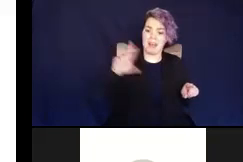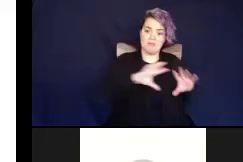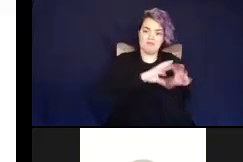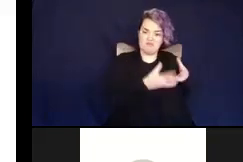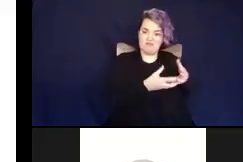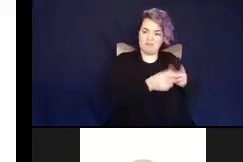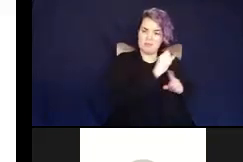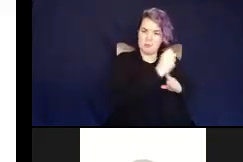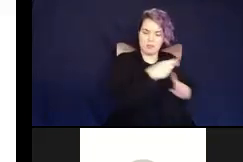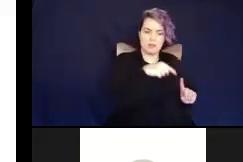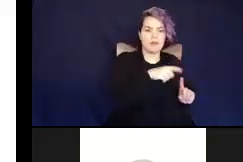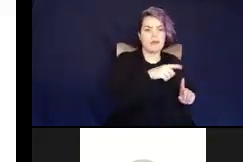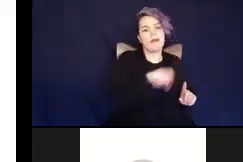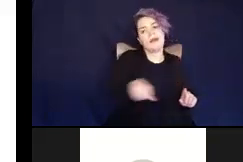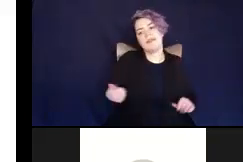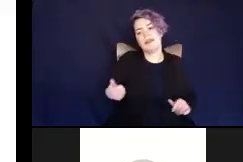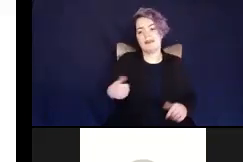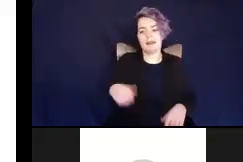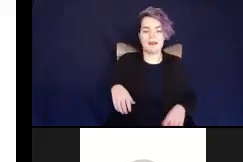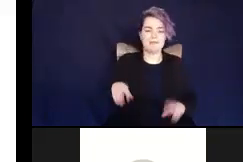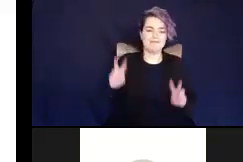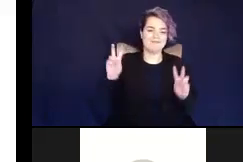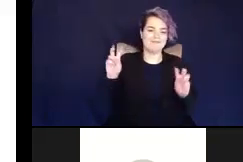I think of them as Youngberg claims.